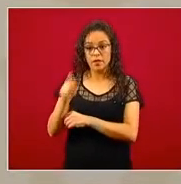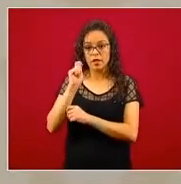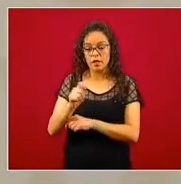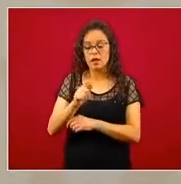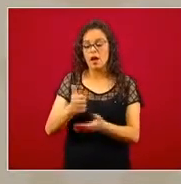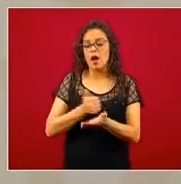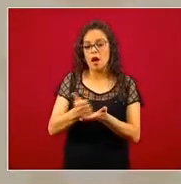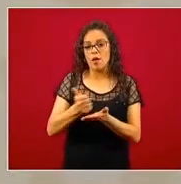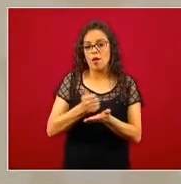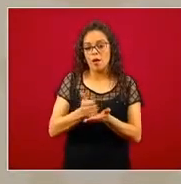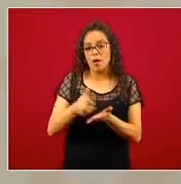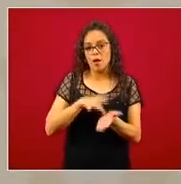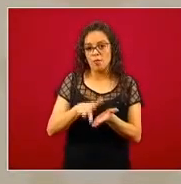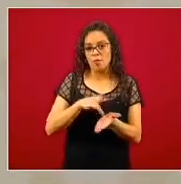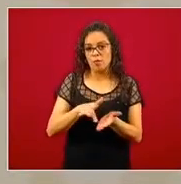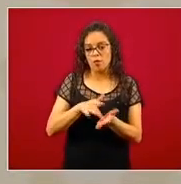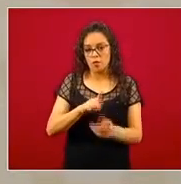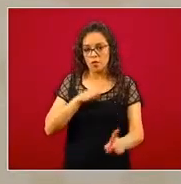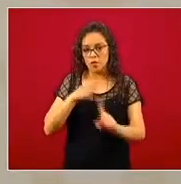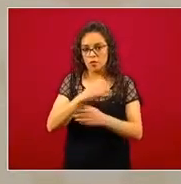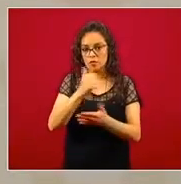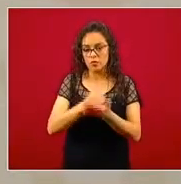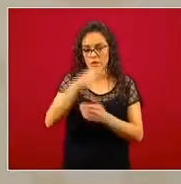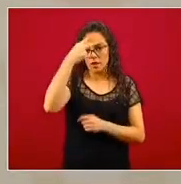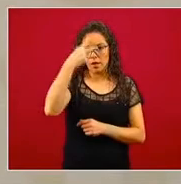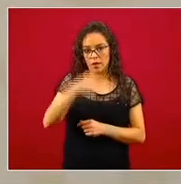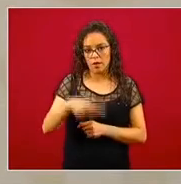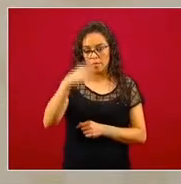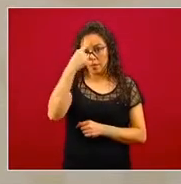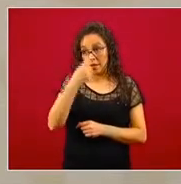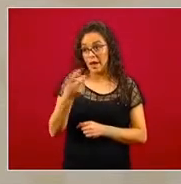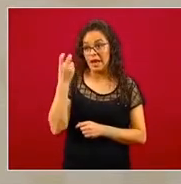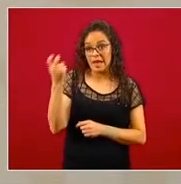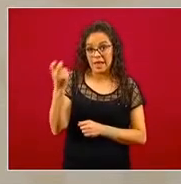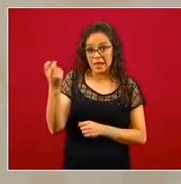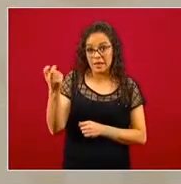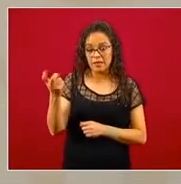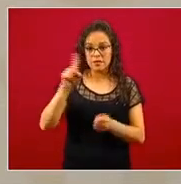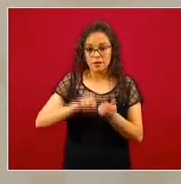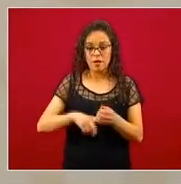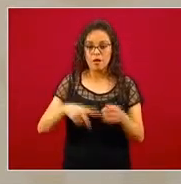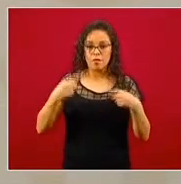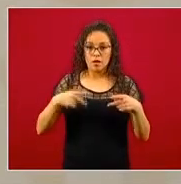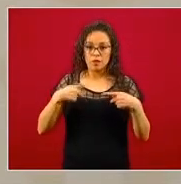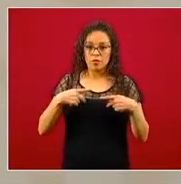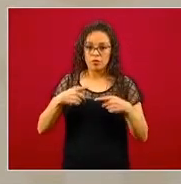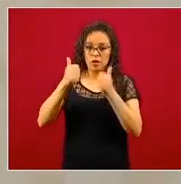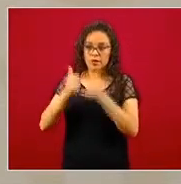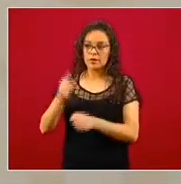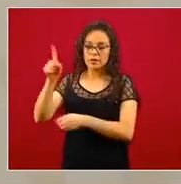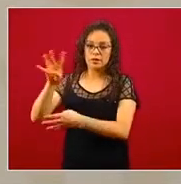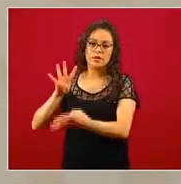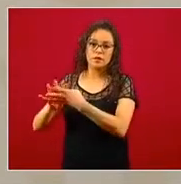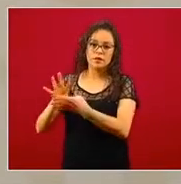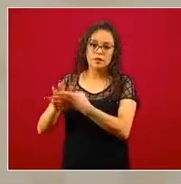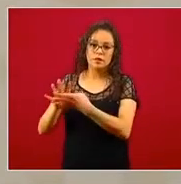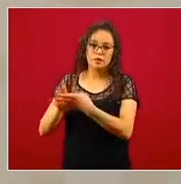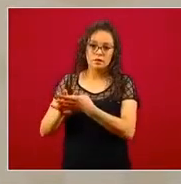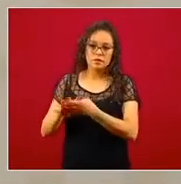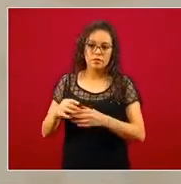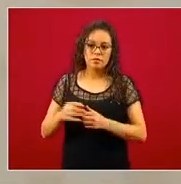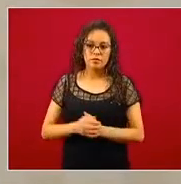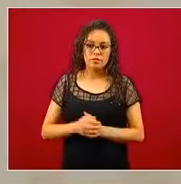much these 300,000 tests cost and how they were distributed per state. Yes,